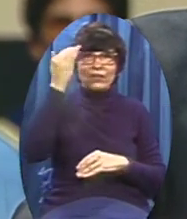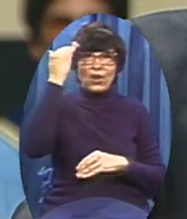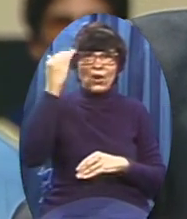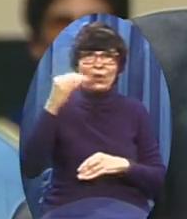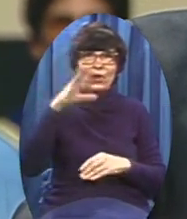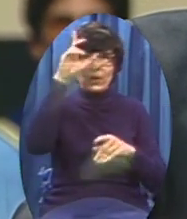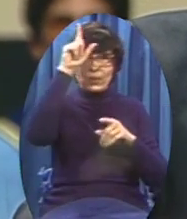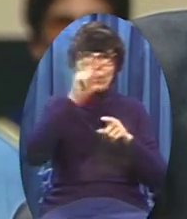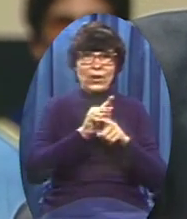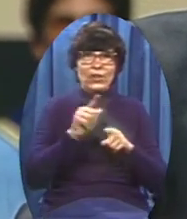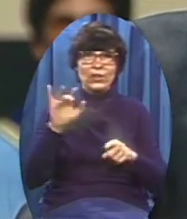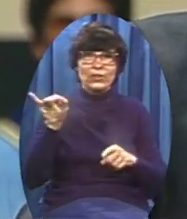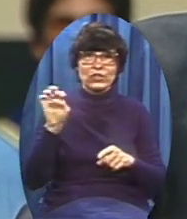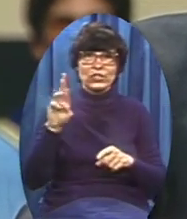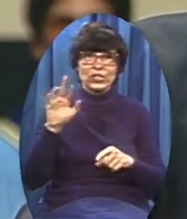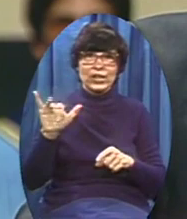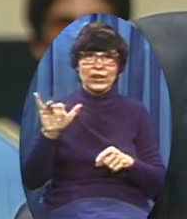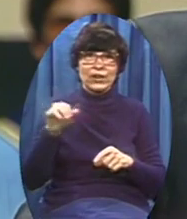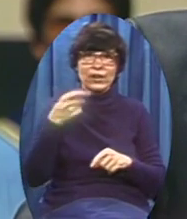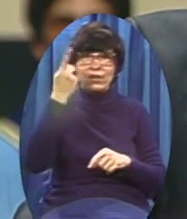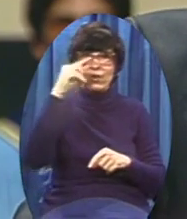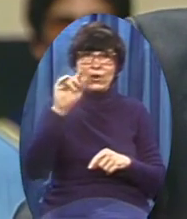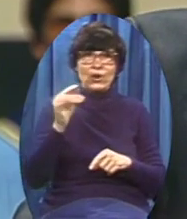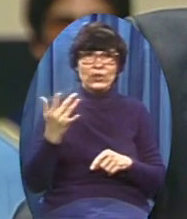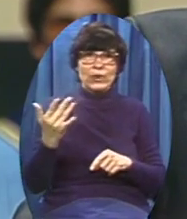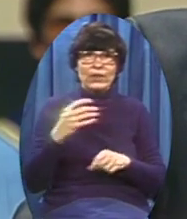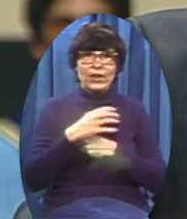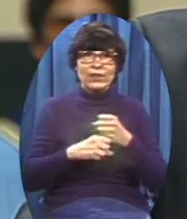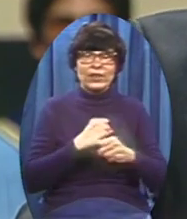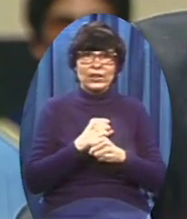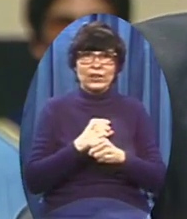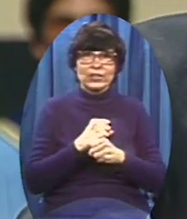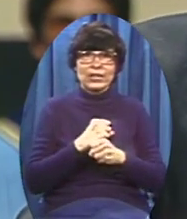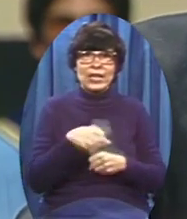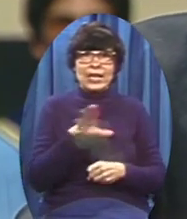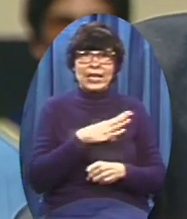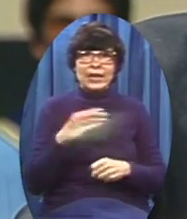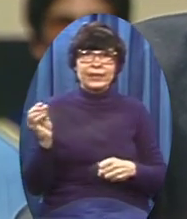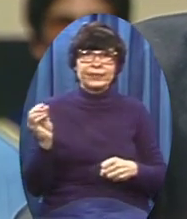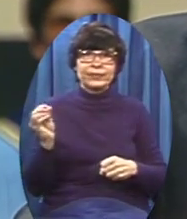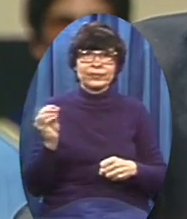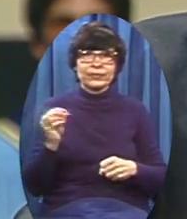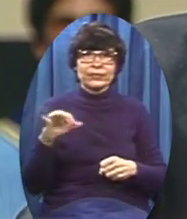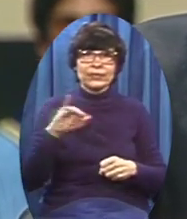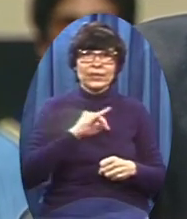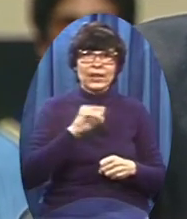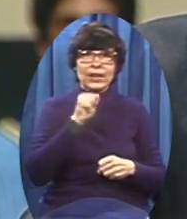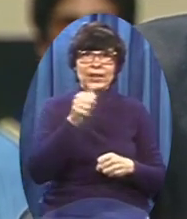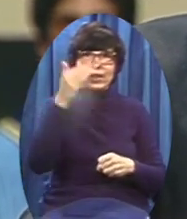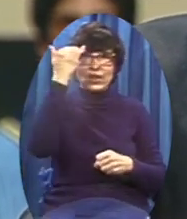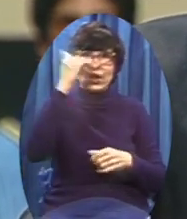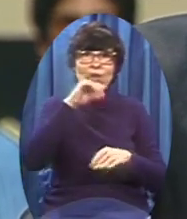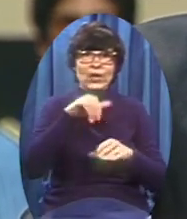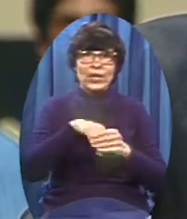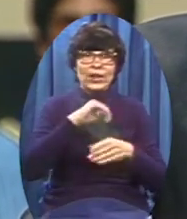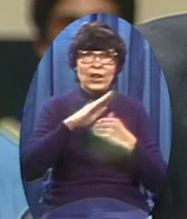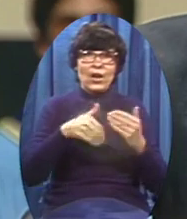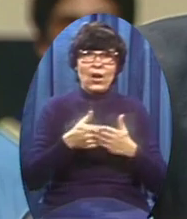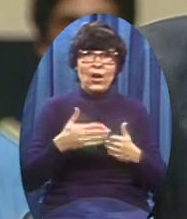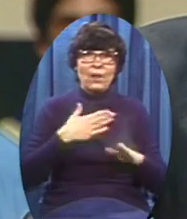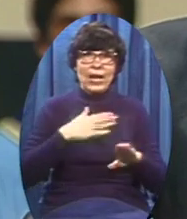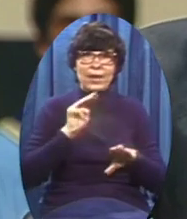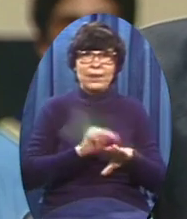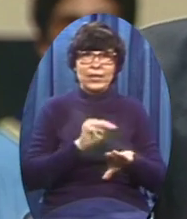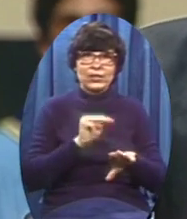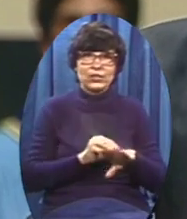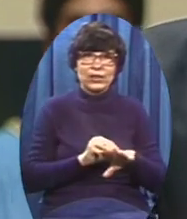25 years coming here to this church. And I do not know in all of my ministry, and I do not know a